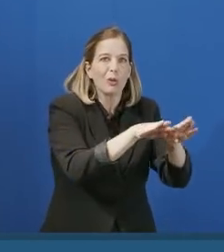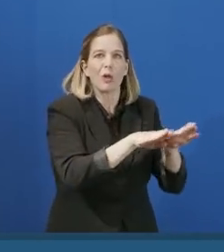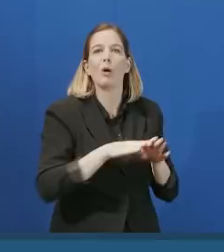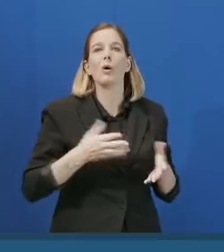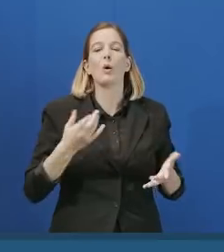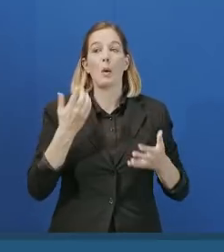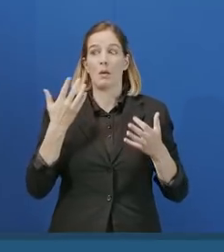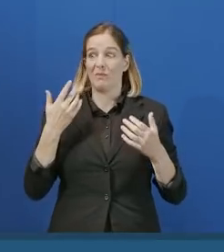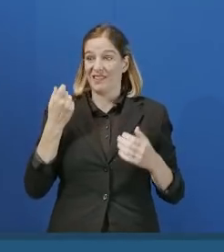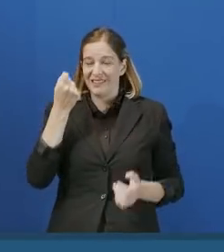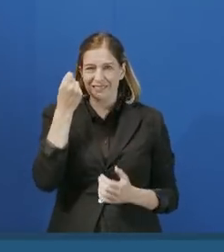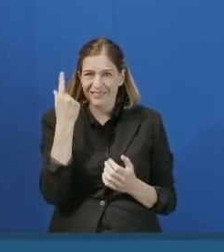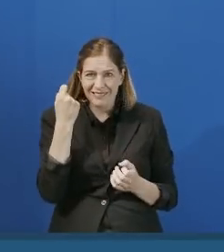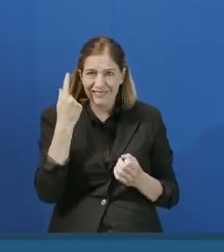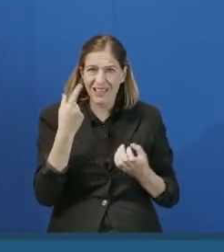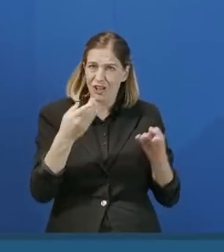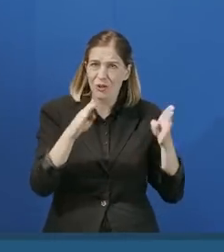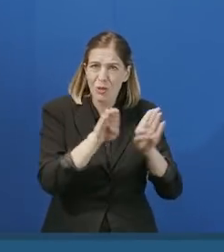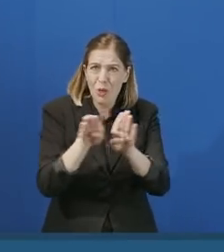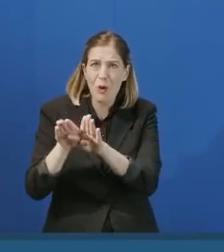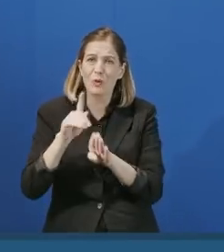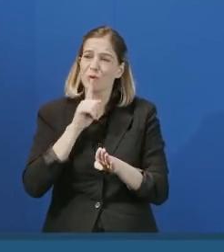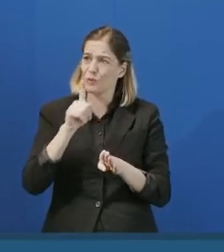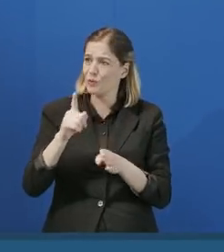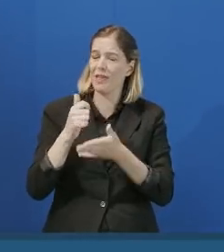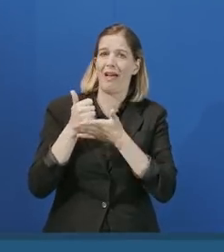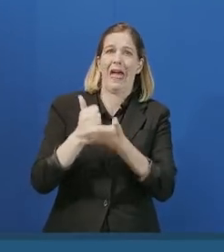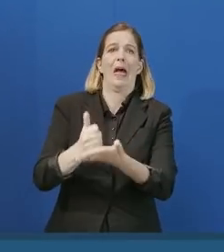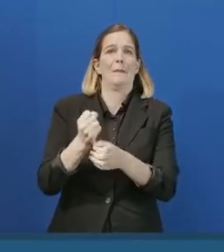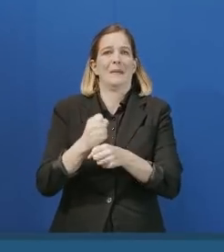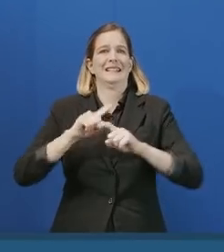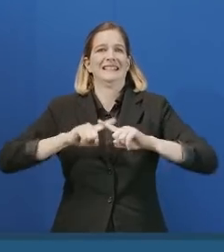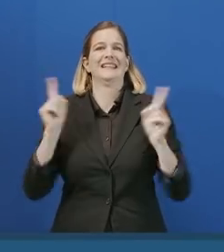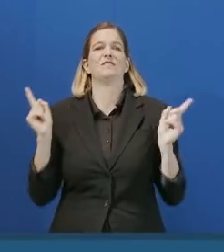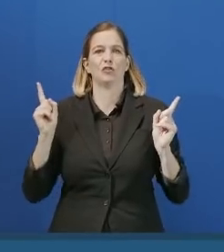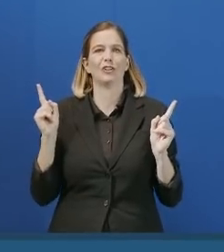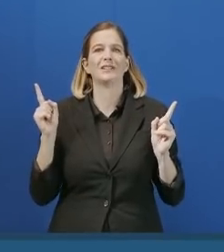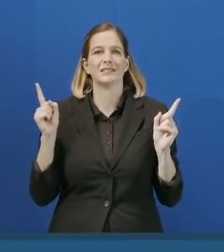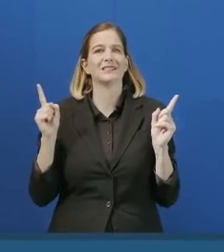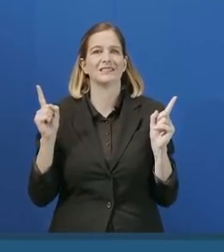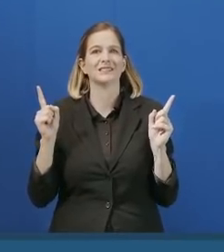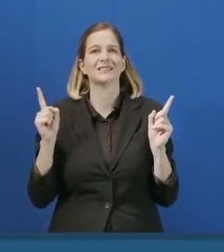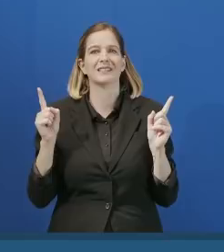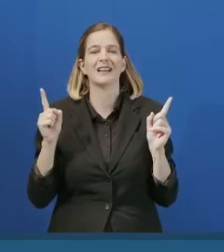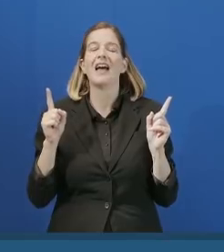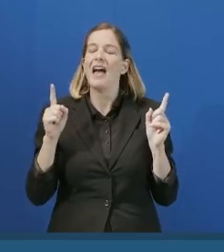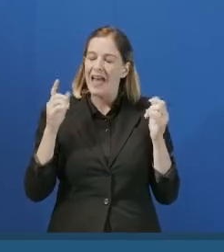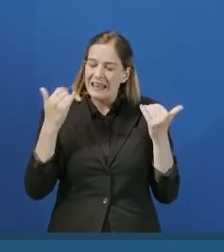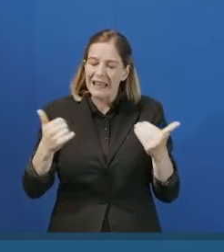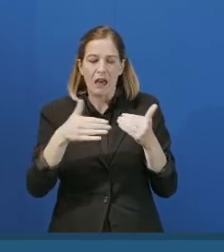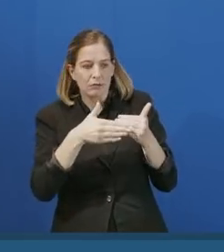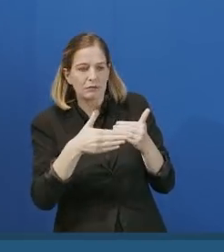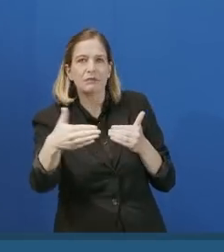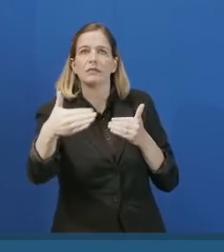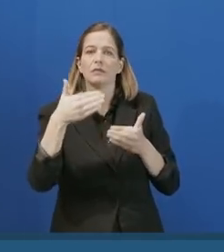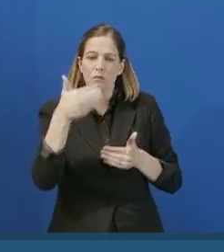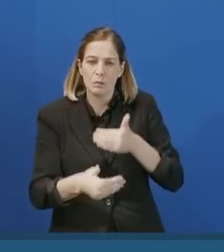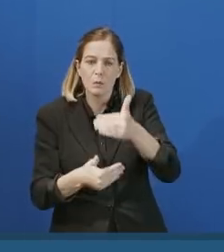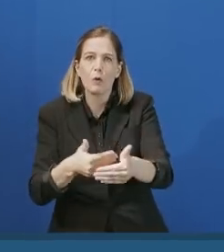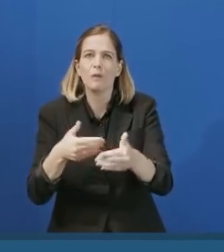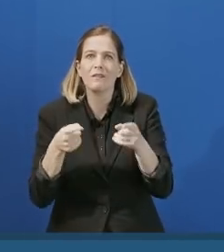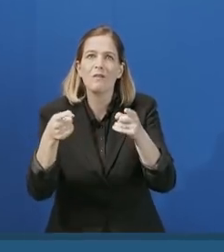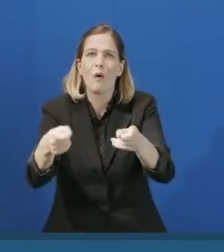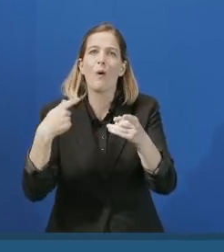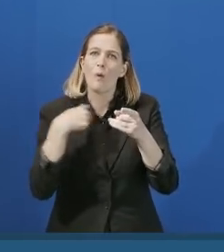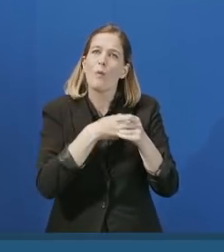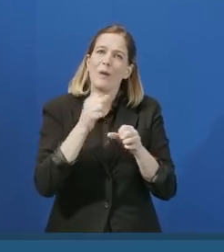capacity and the fact that we can make different decisions going forward. I hope it's not lost on anybody